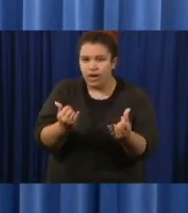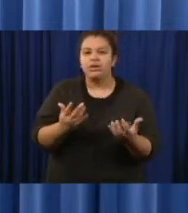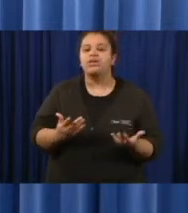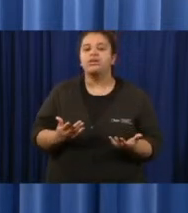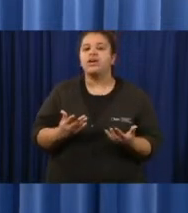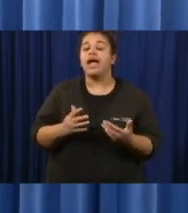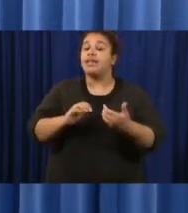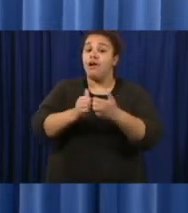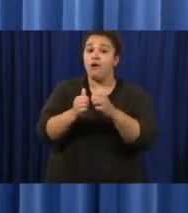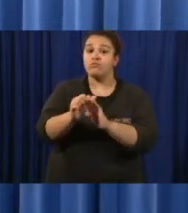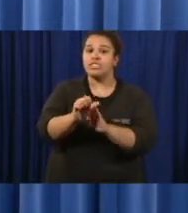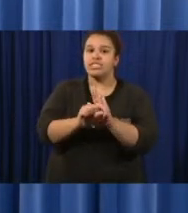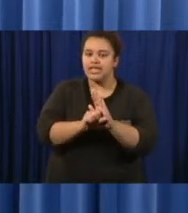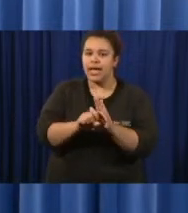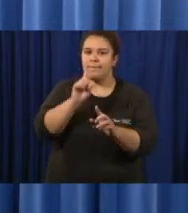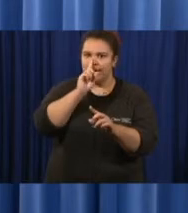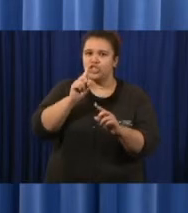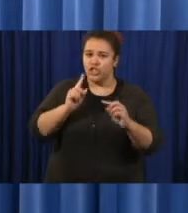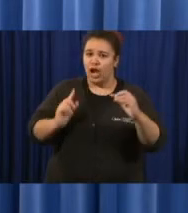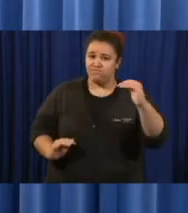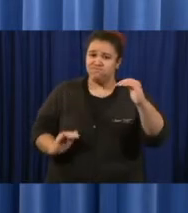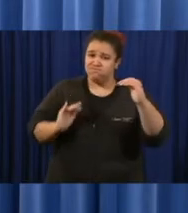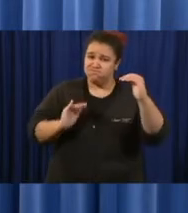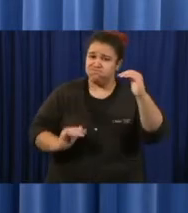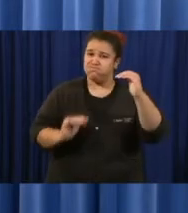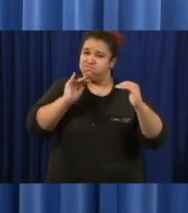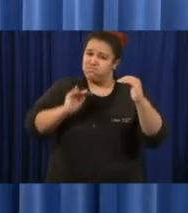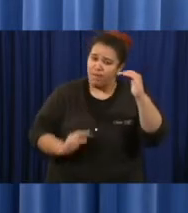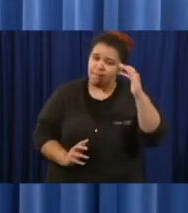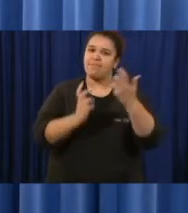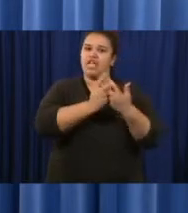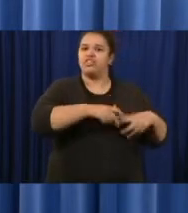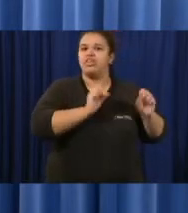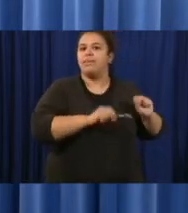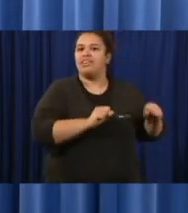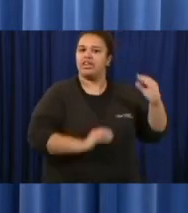actually doing the tests that it has the capacity to do?